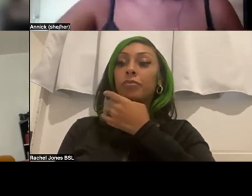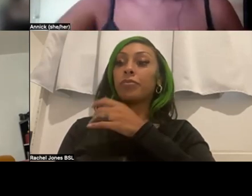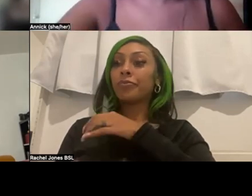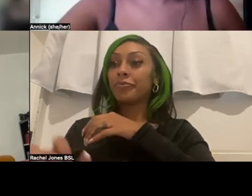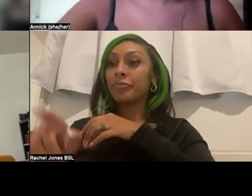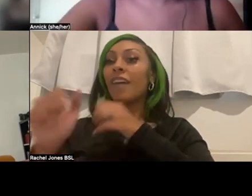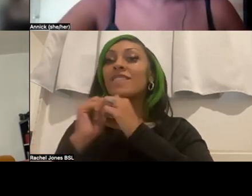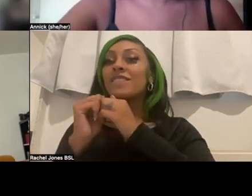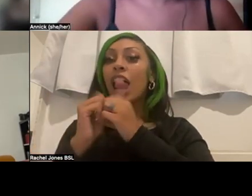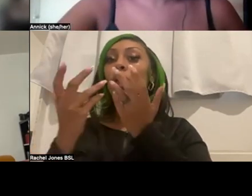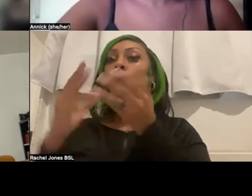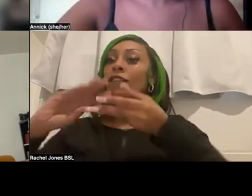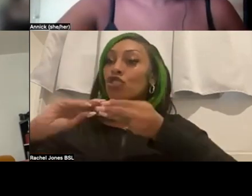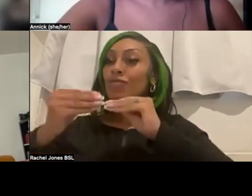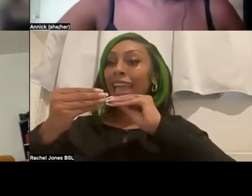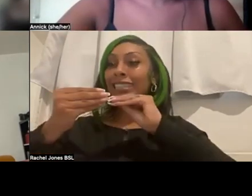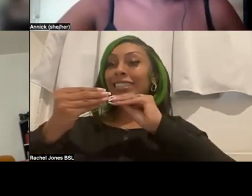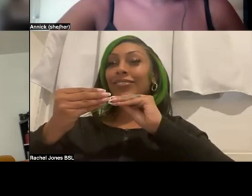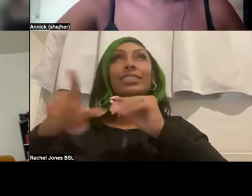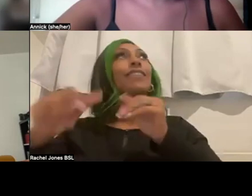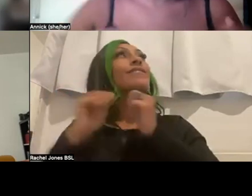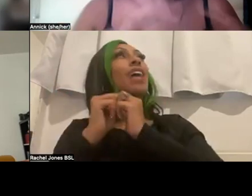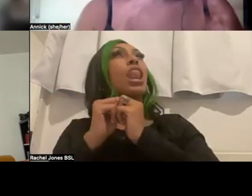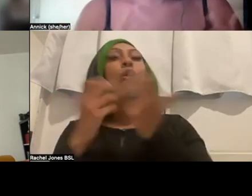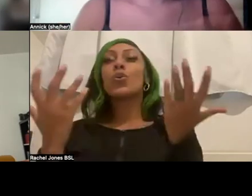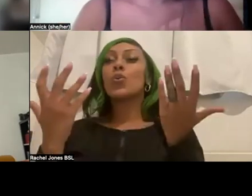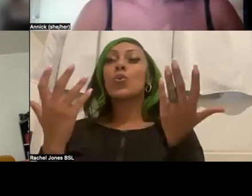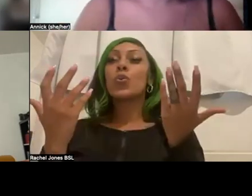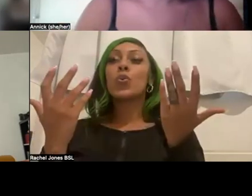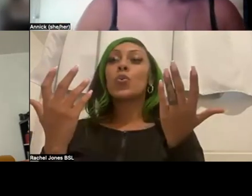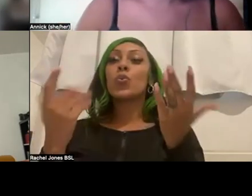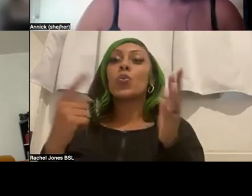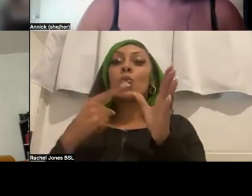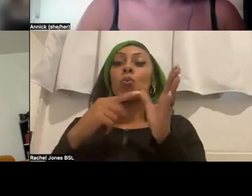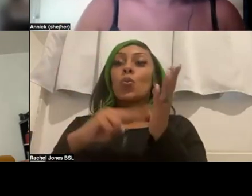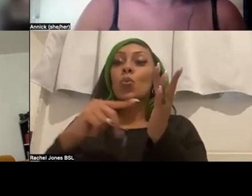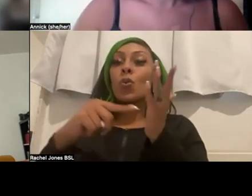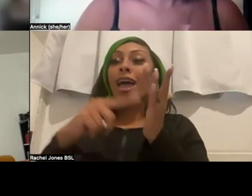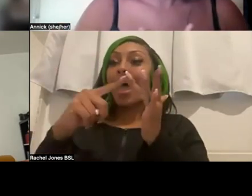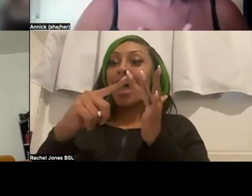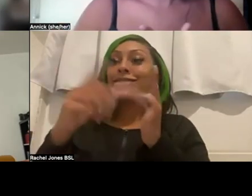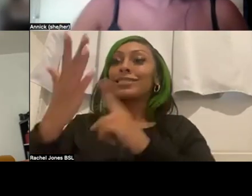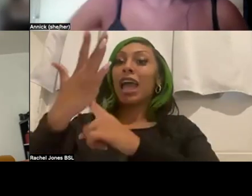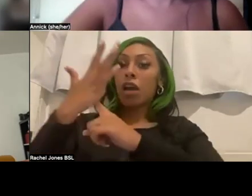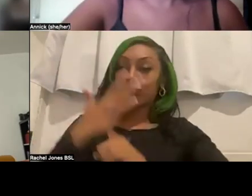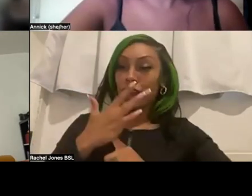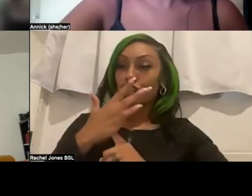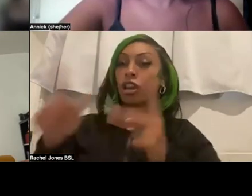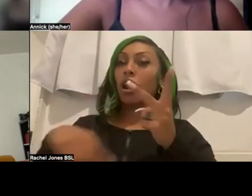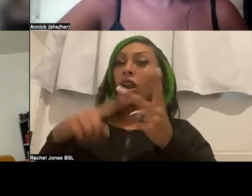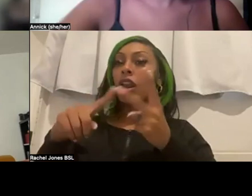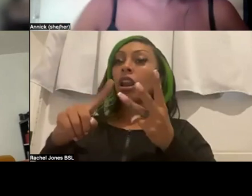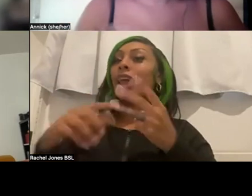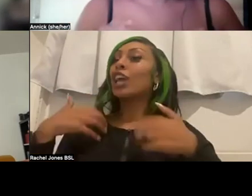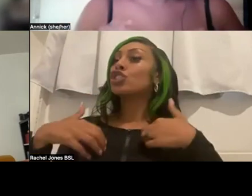the value of creativity, the value of being anti-oppression in everything that we do. And an interesting one